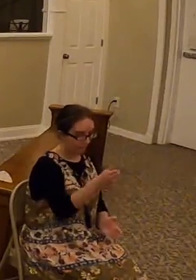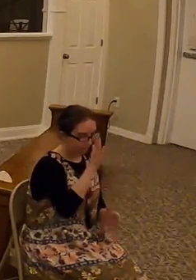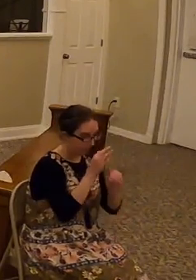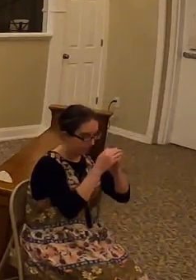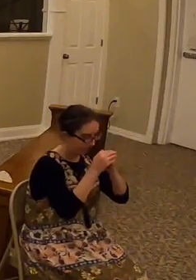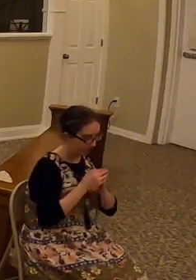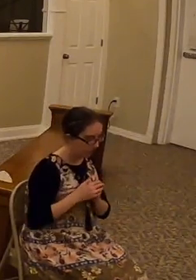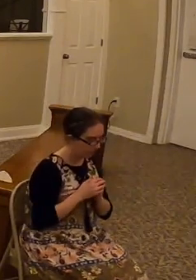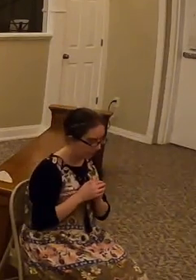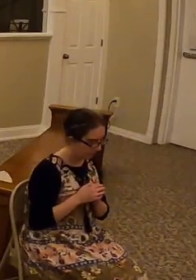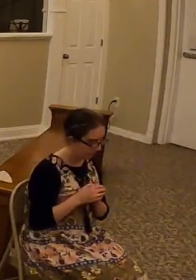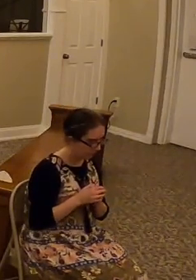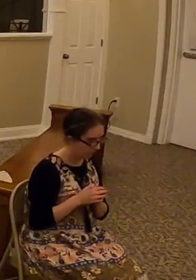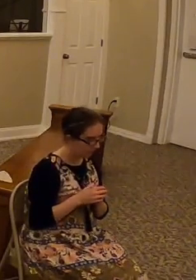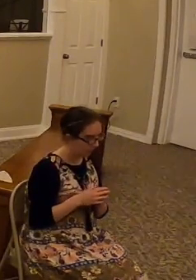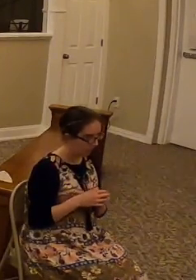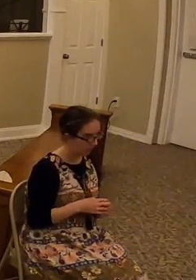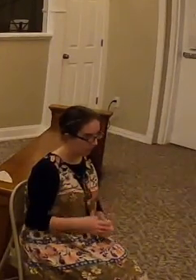Amen.